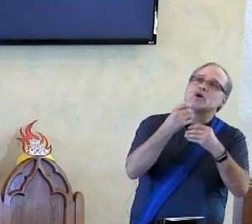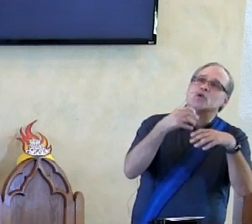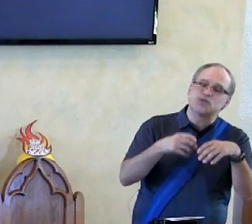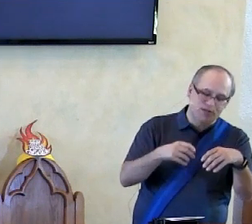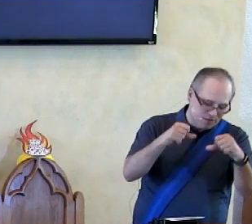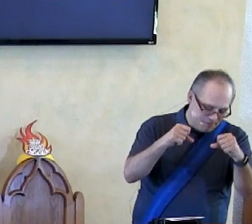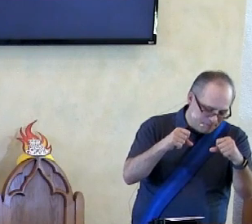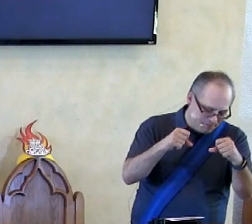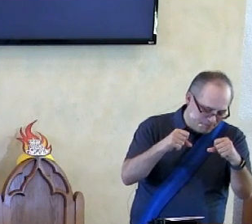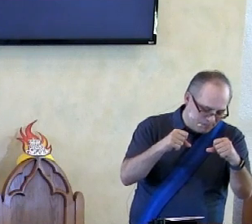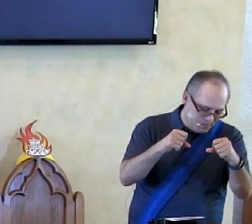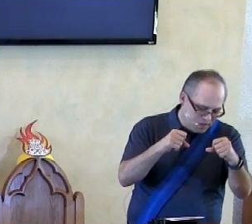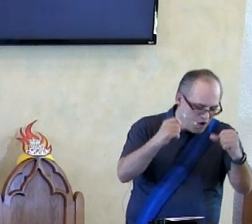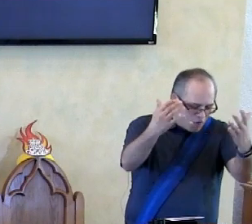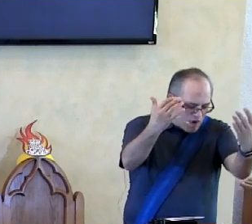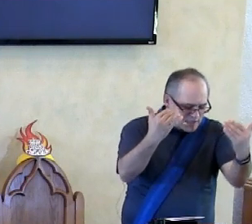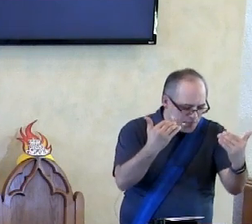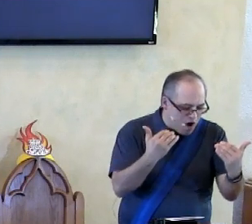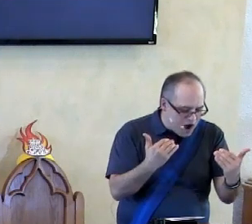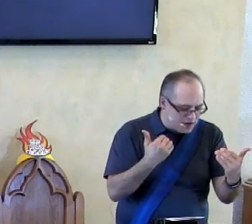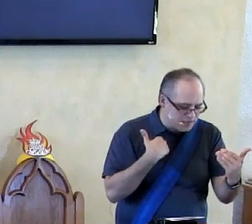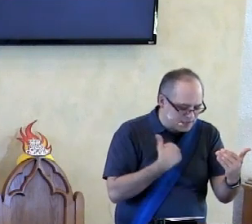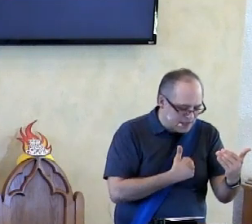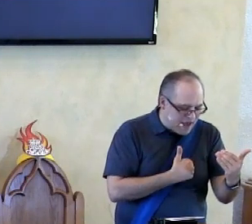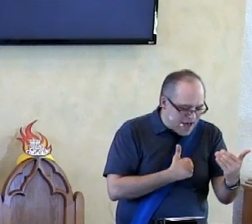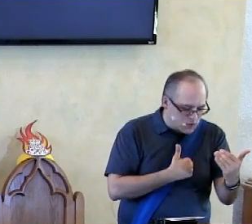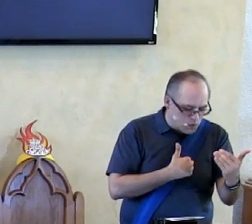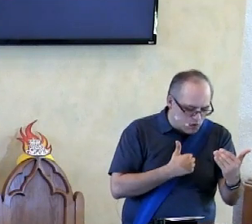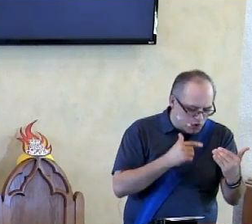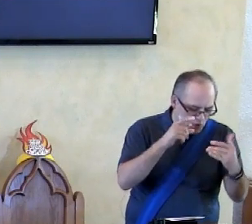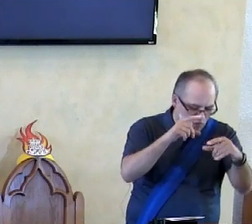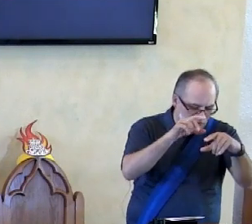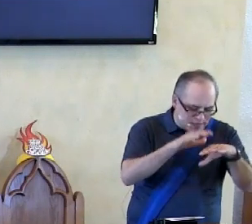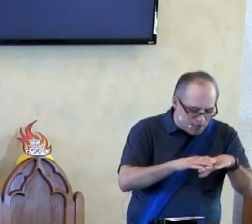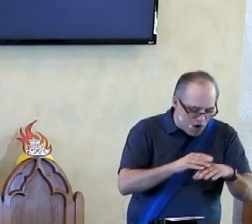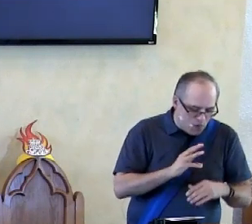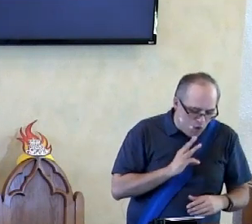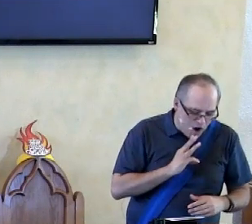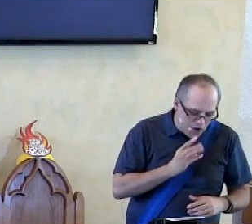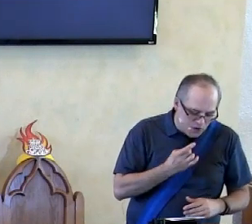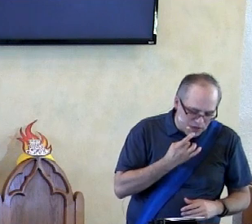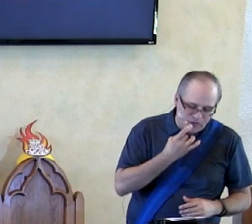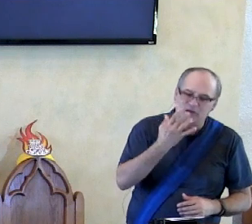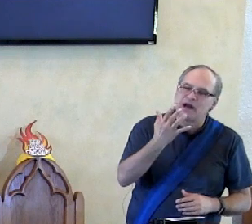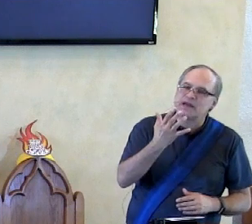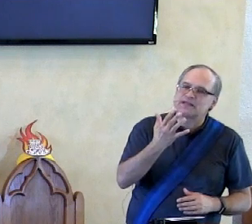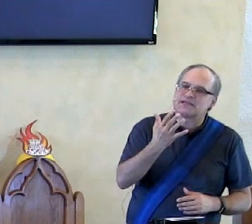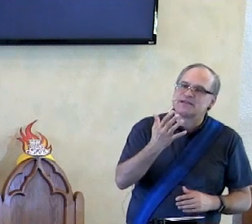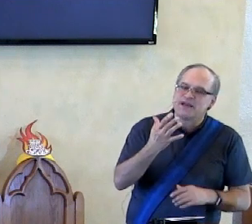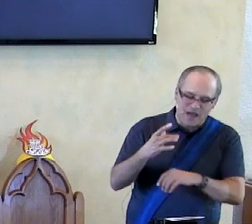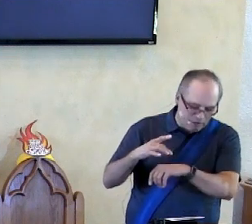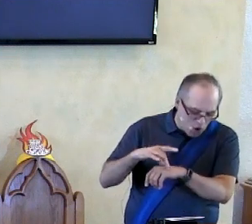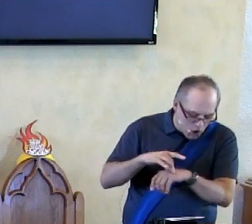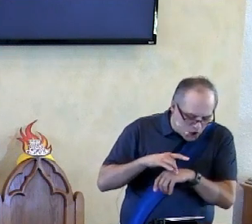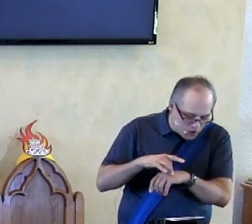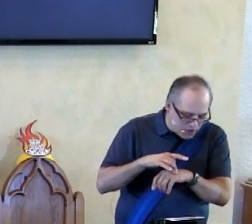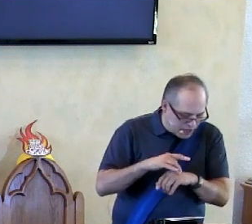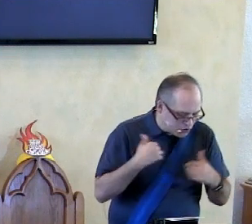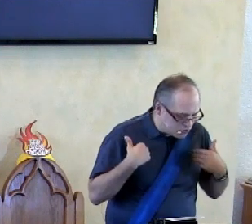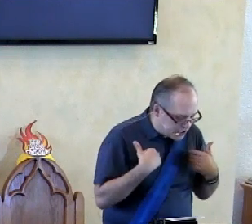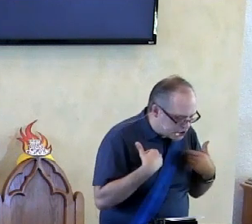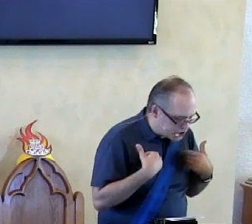Gentle host, rest upon us as you've rested on the water and the light and